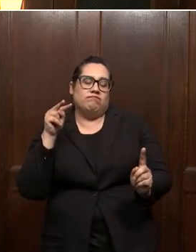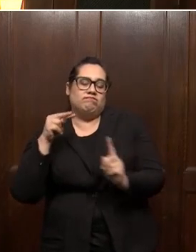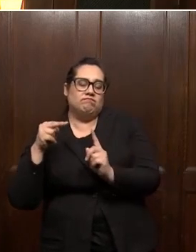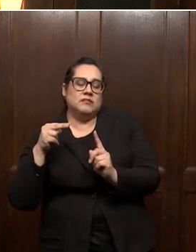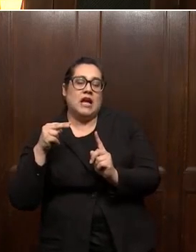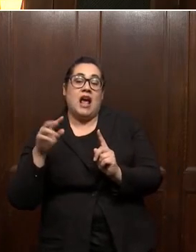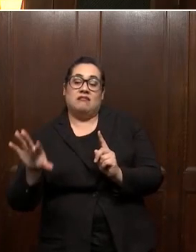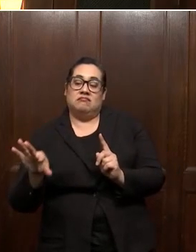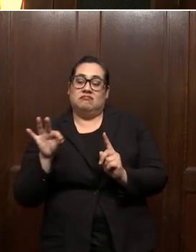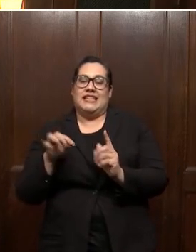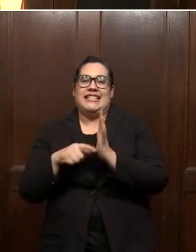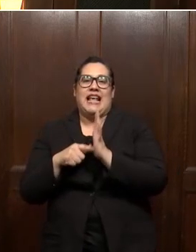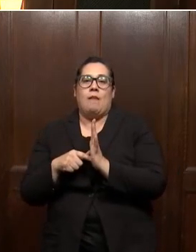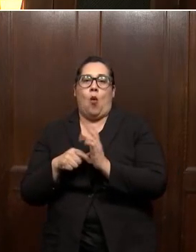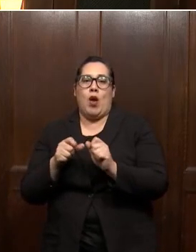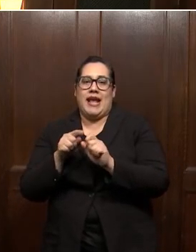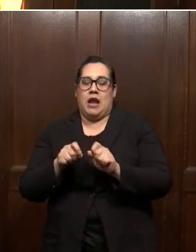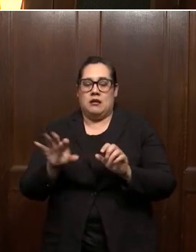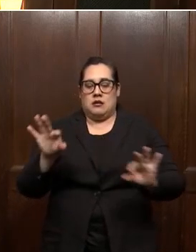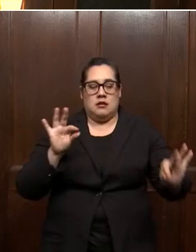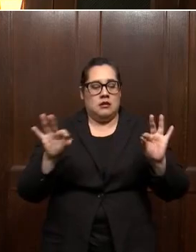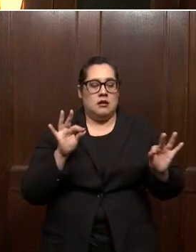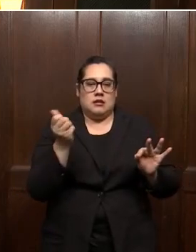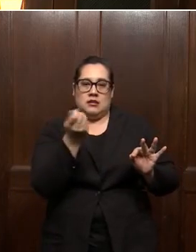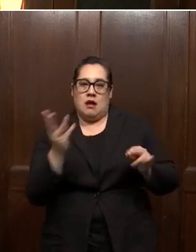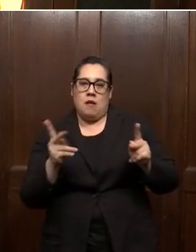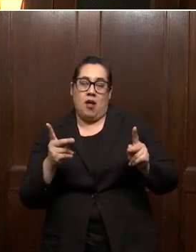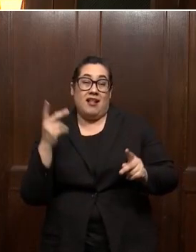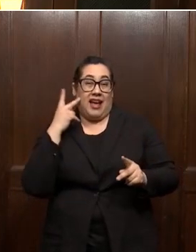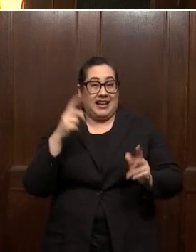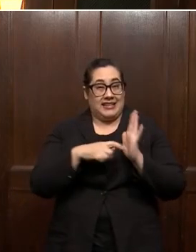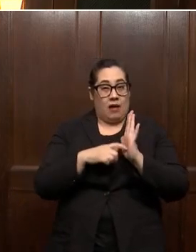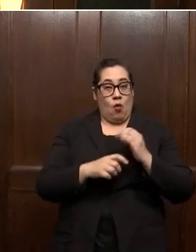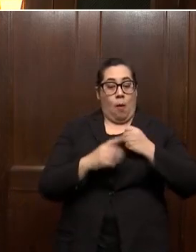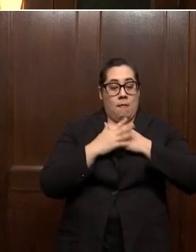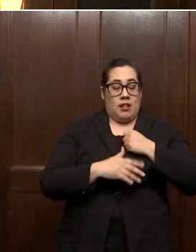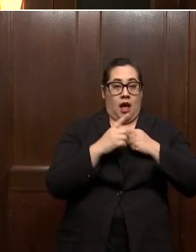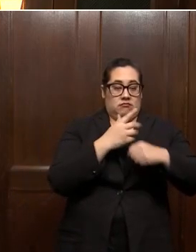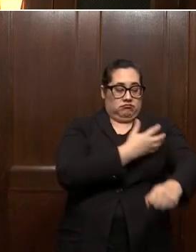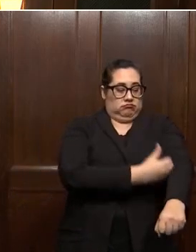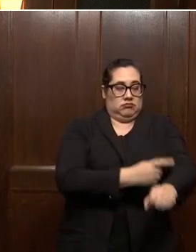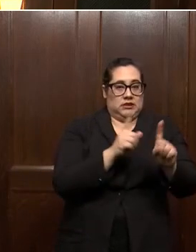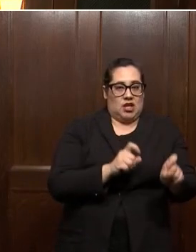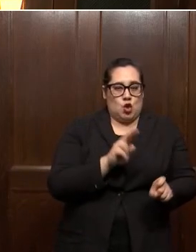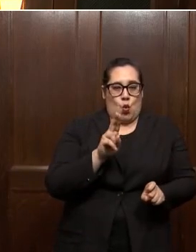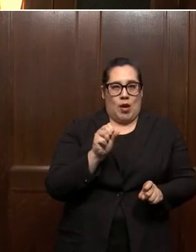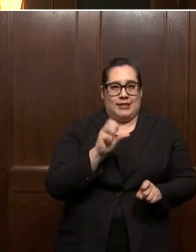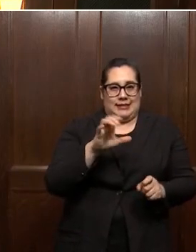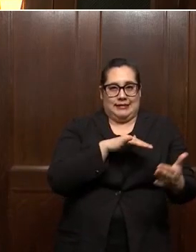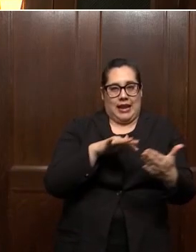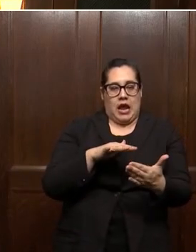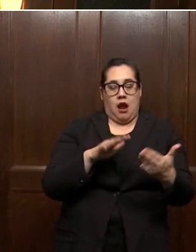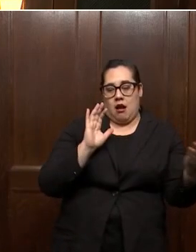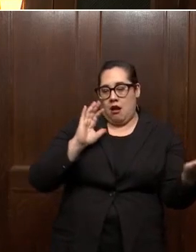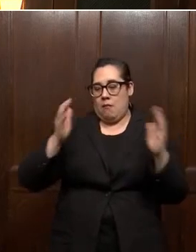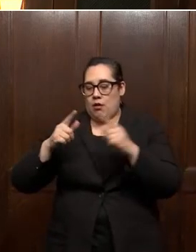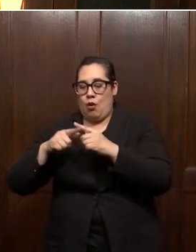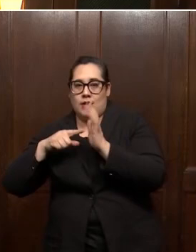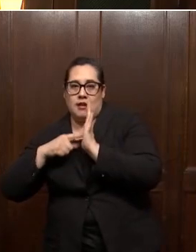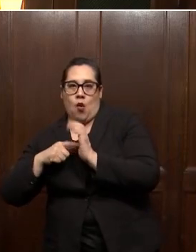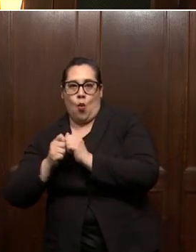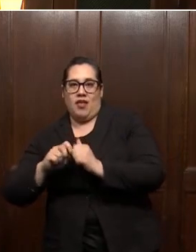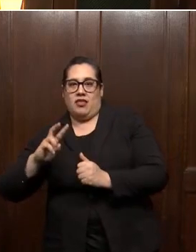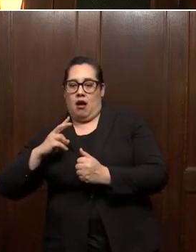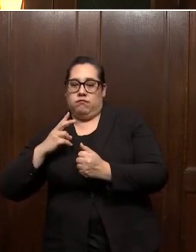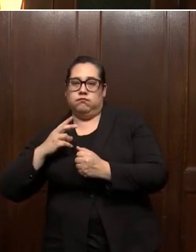a sample, so we can see a sample of the blood test, like I just announced the USC study did, and also compare that to a sample of the